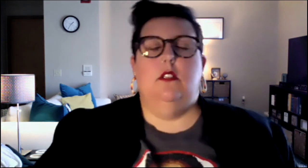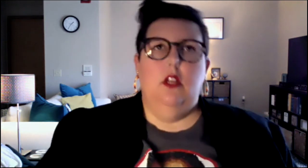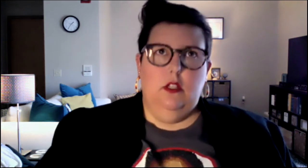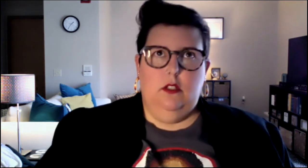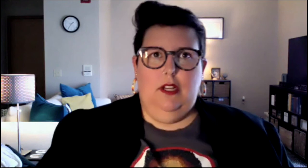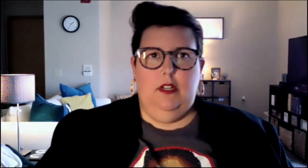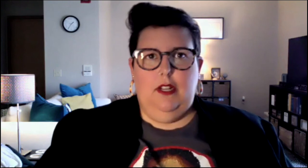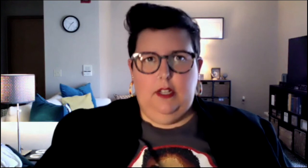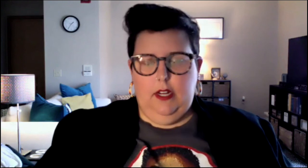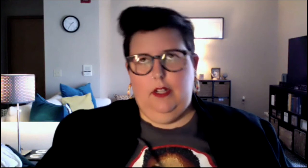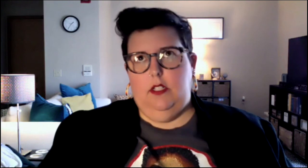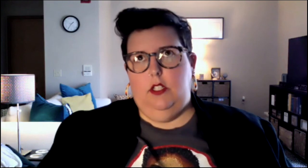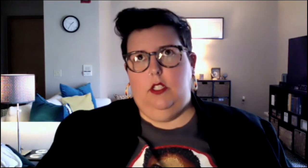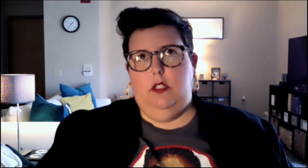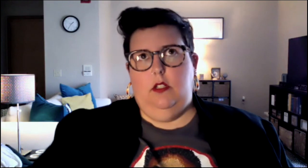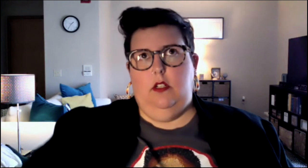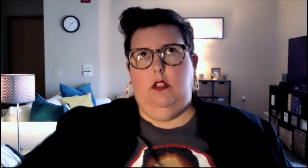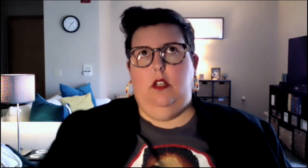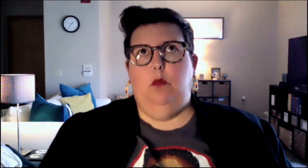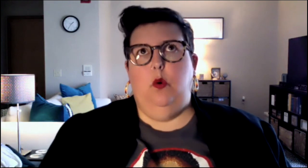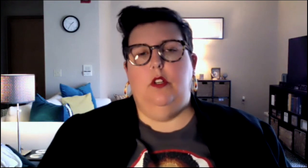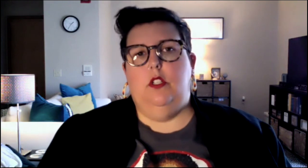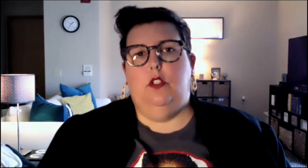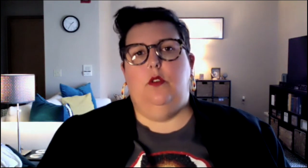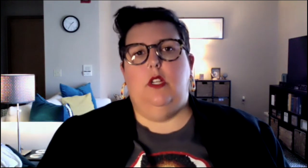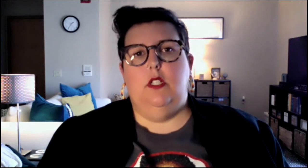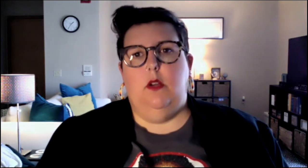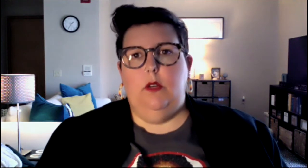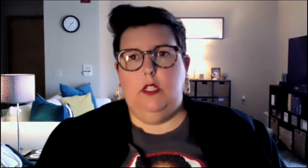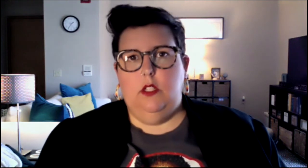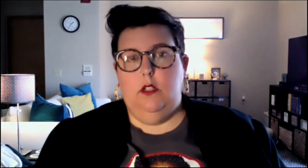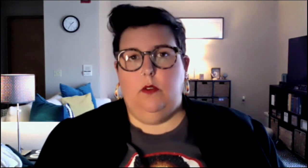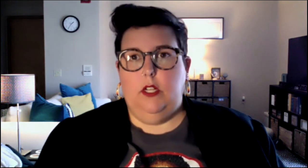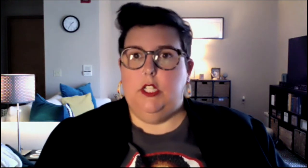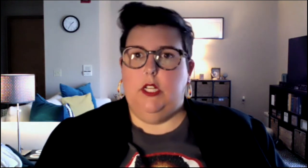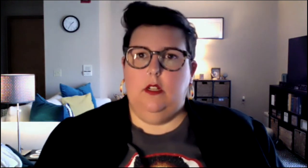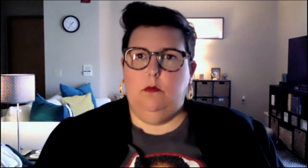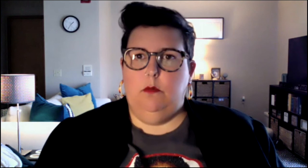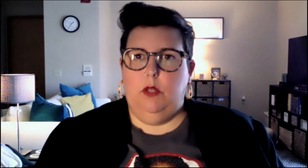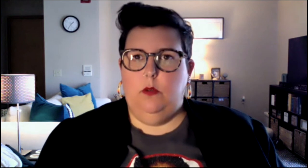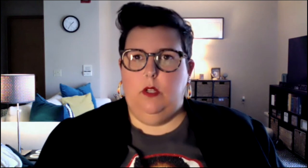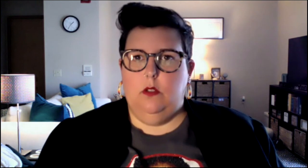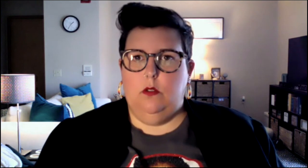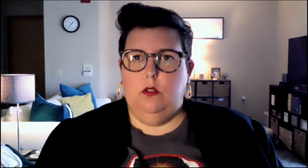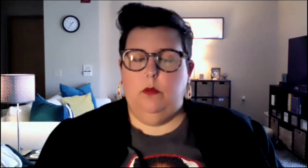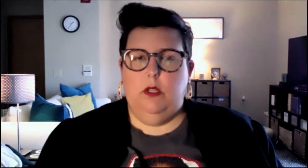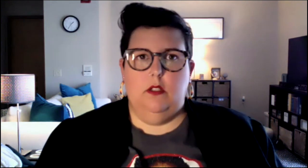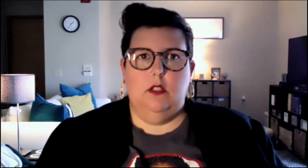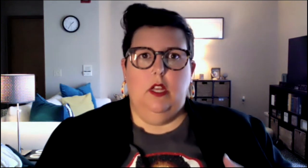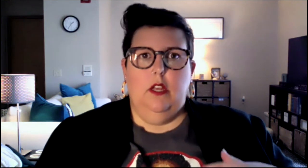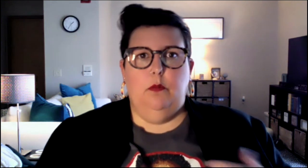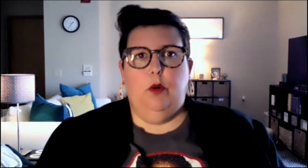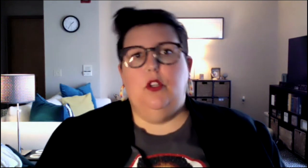violence. So then again, it's just important to stress that we need to differentiate between those two,